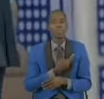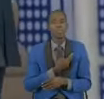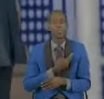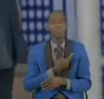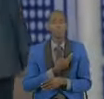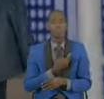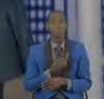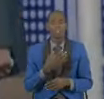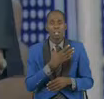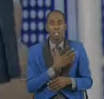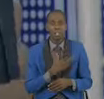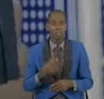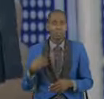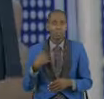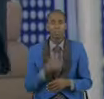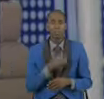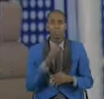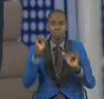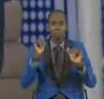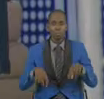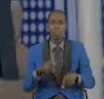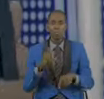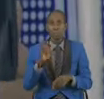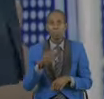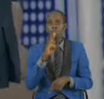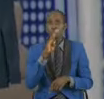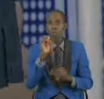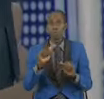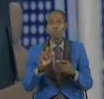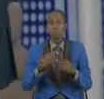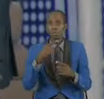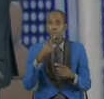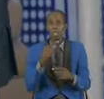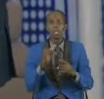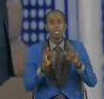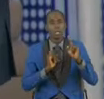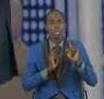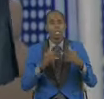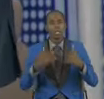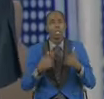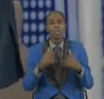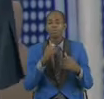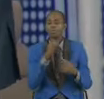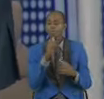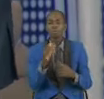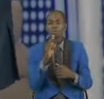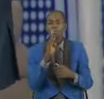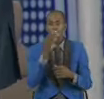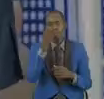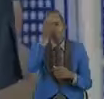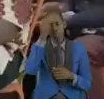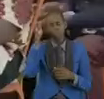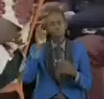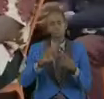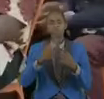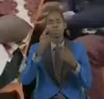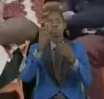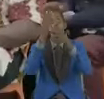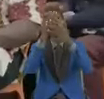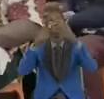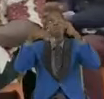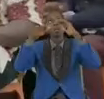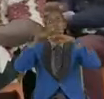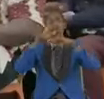be able to say, I have not been disobedient to the heavenly vision. Think about